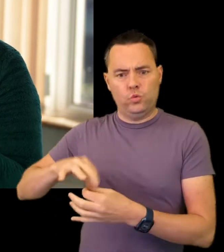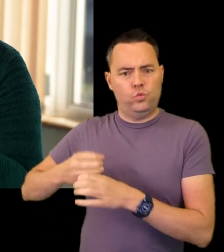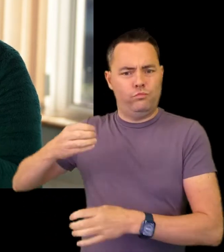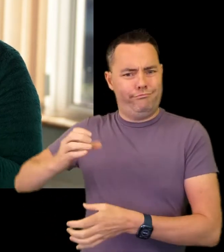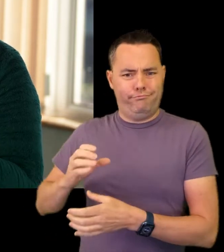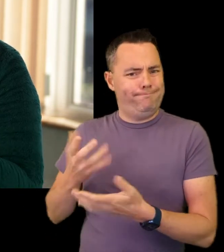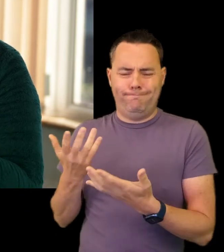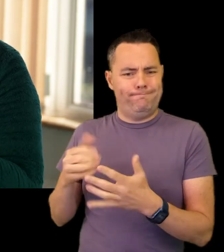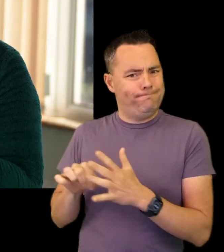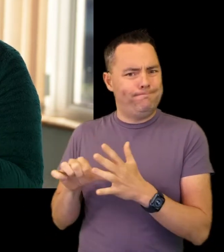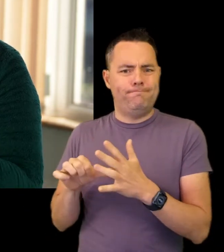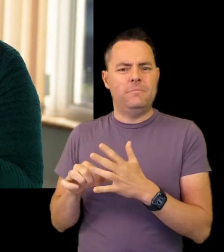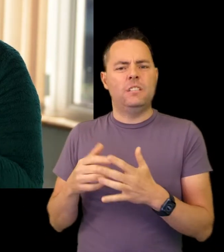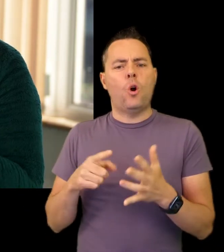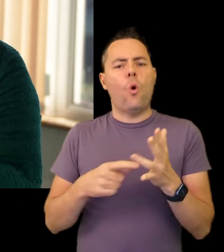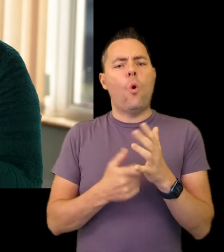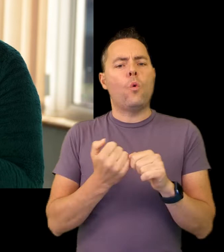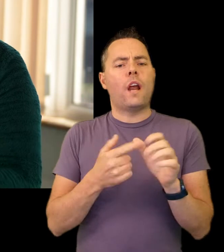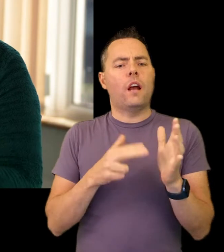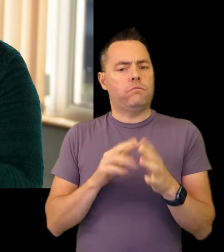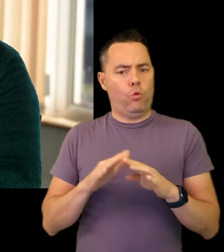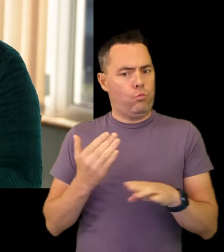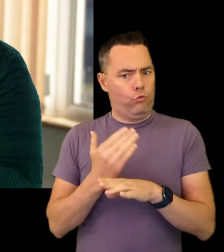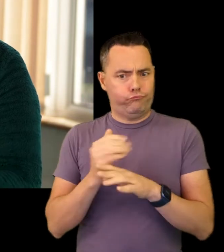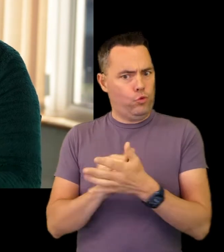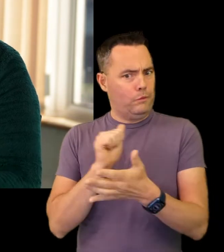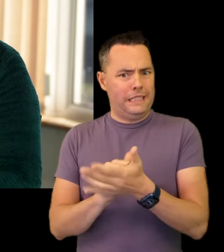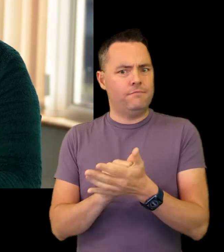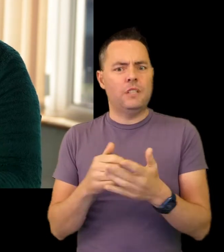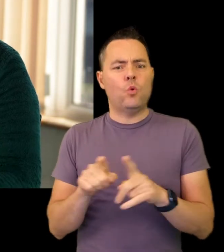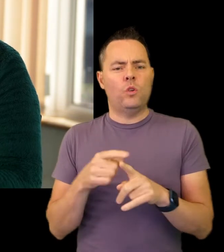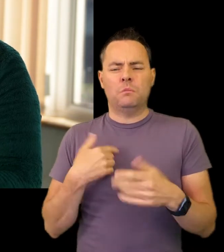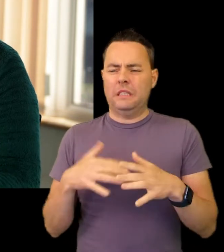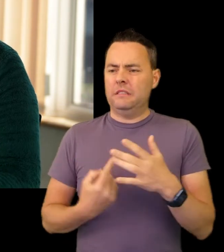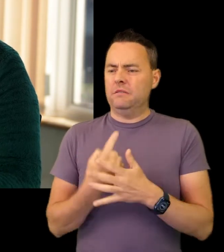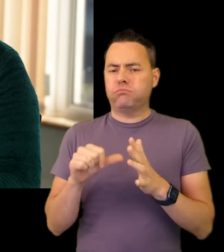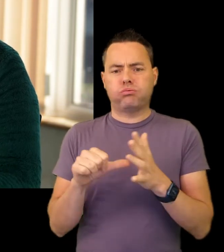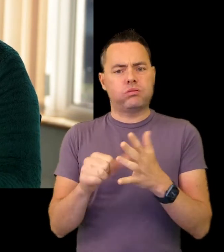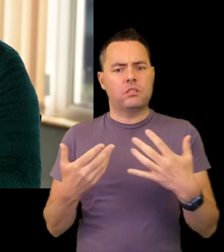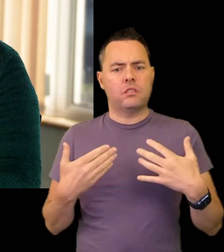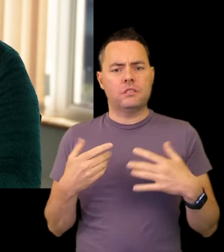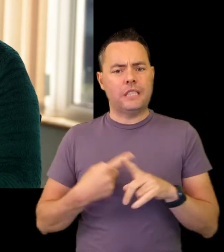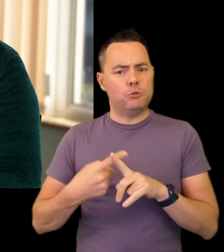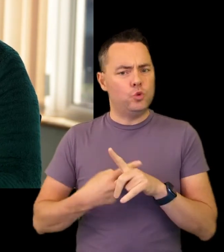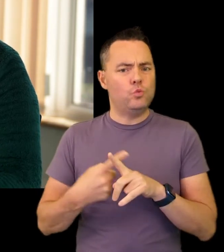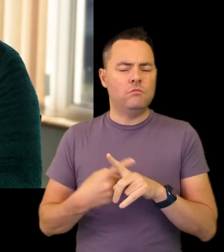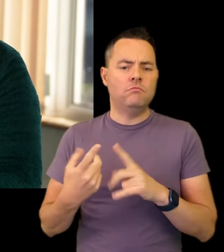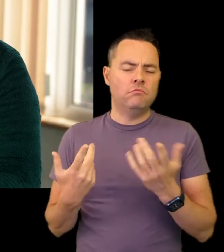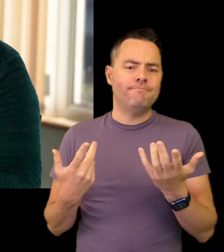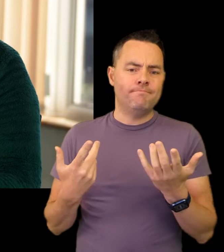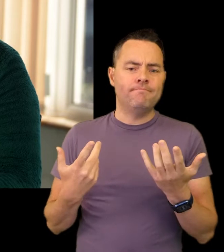my joints are unstable, my internal organs don't all work properly, I have trouble regulating my body